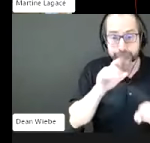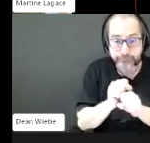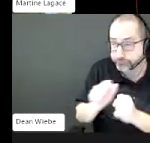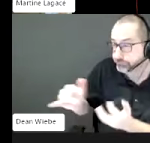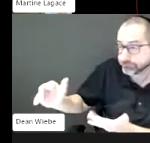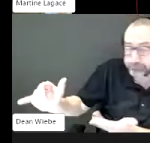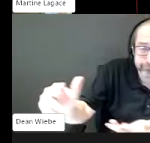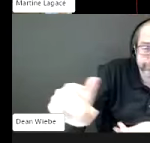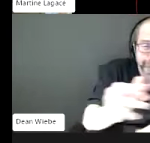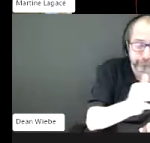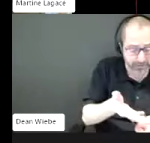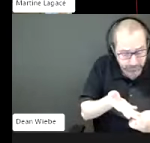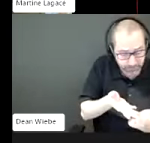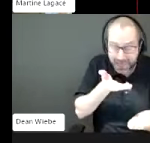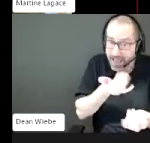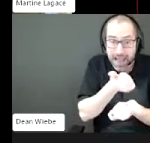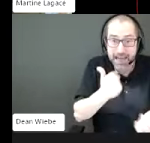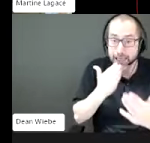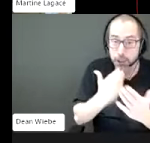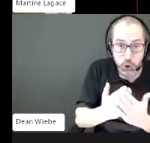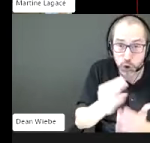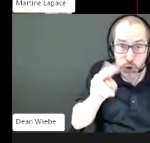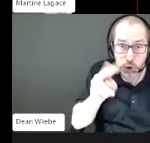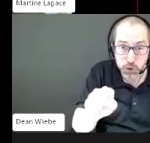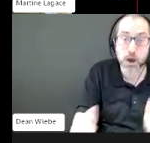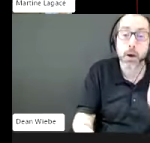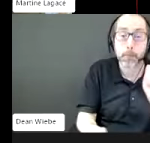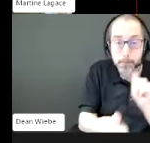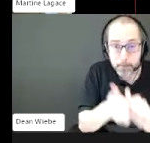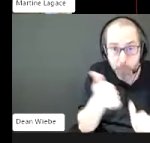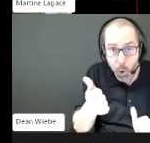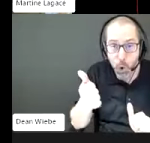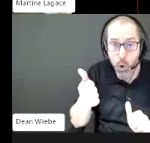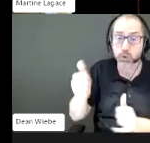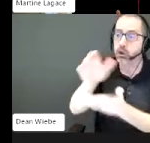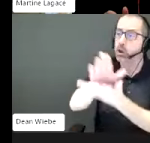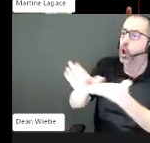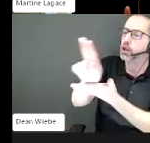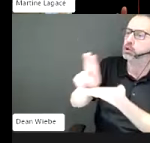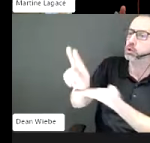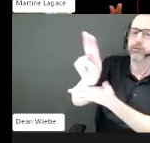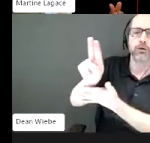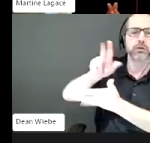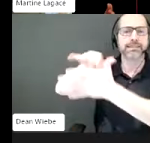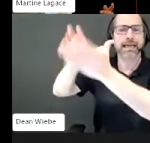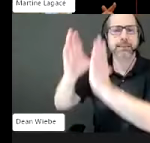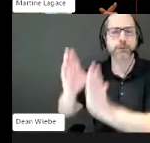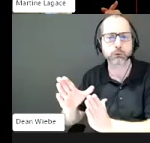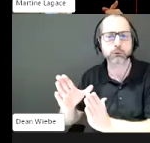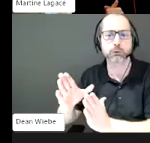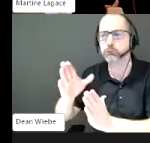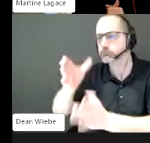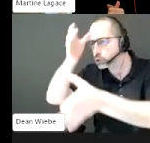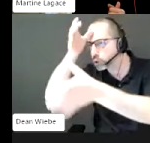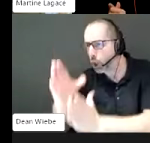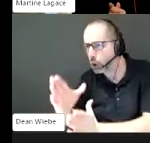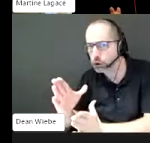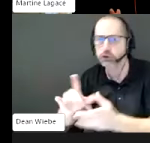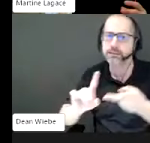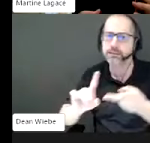ageism criticized? It was mainly criticized by scholars and to a certain extent, a lesser extent, by older adults